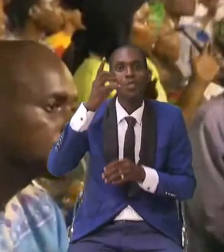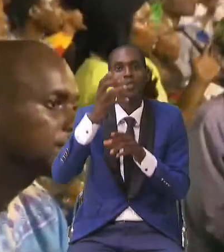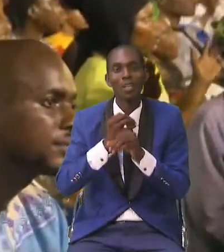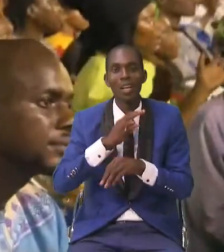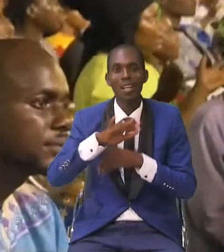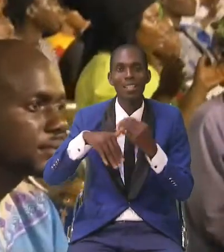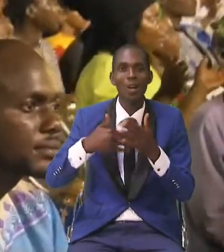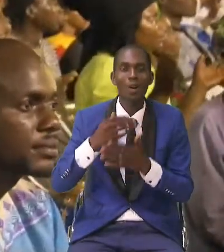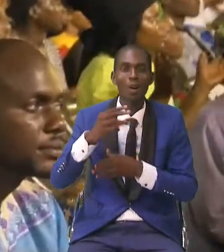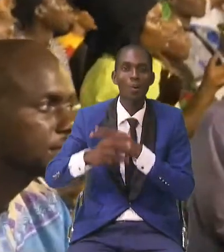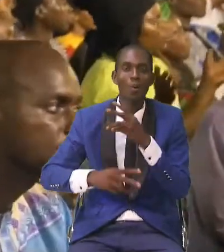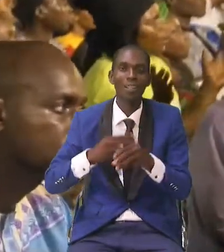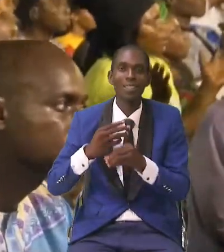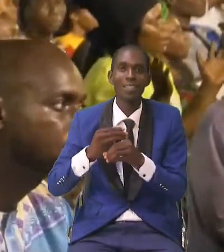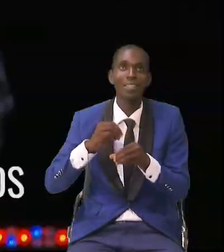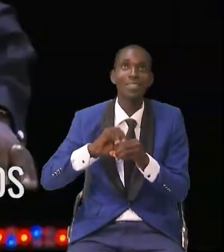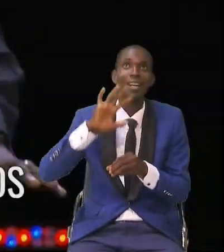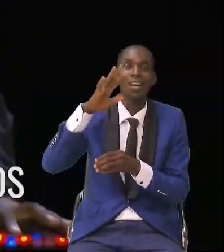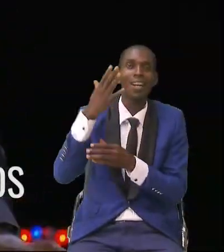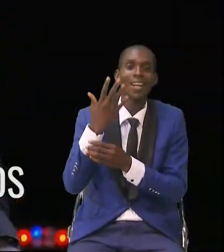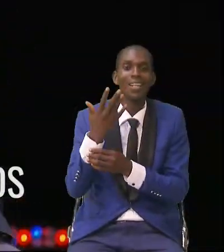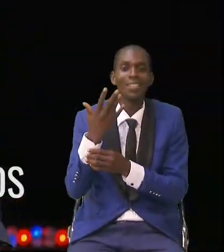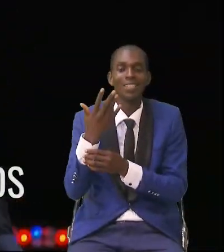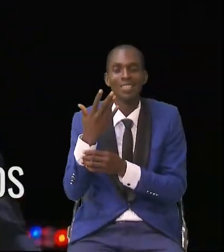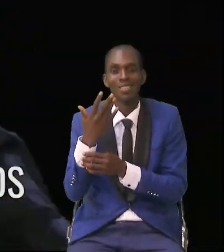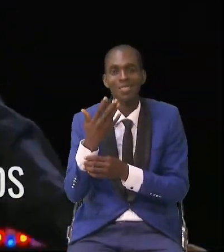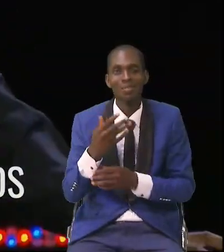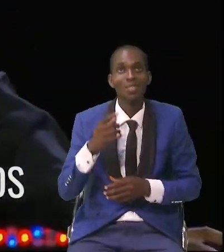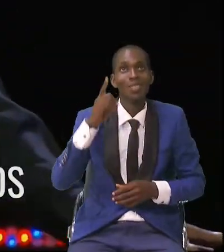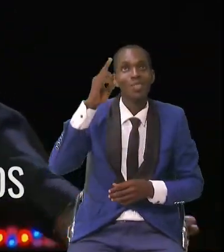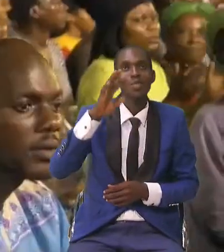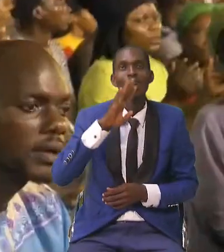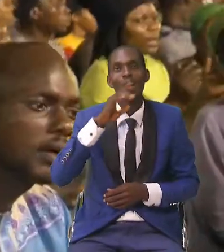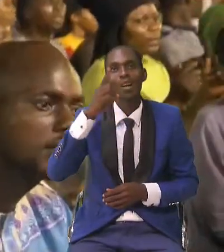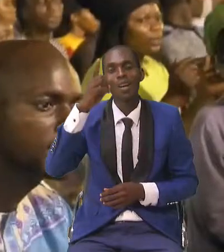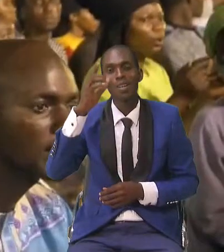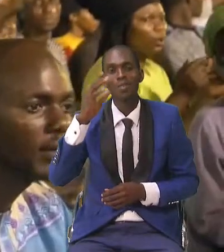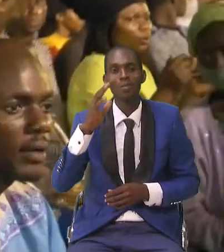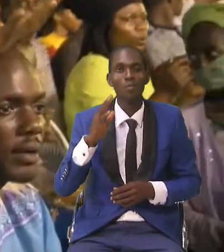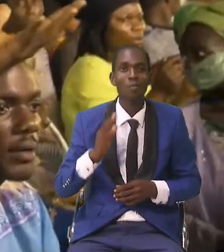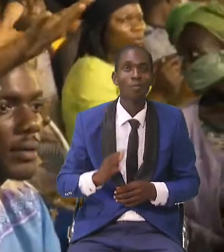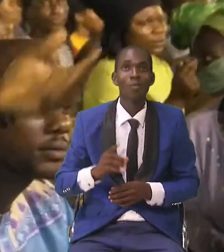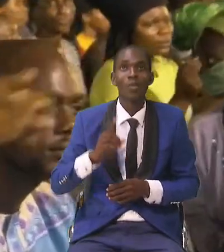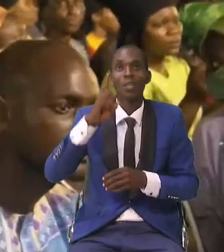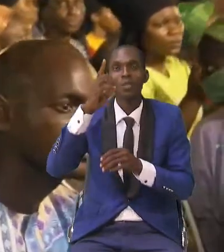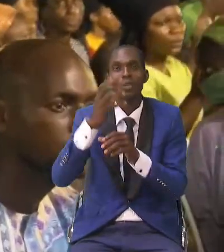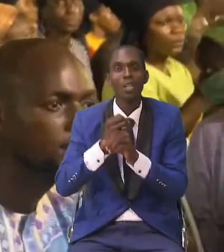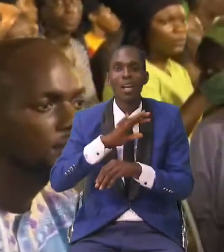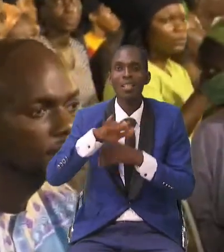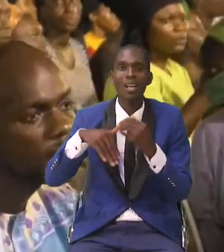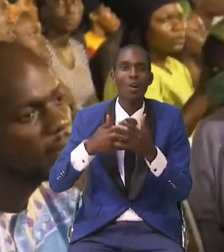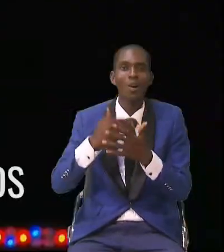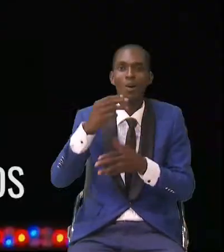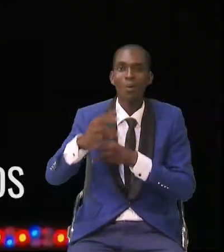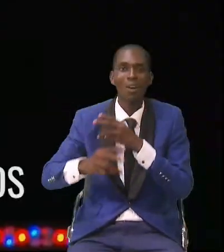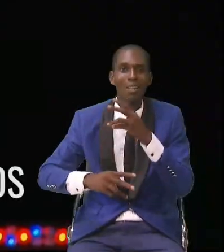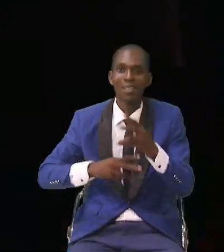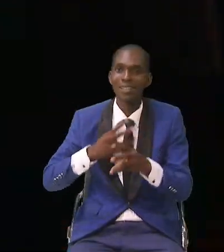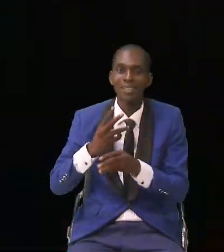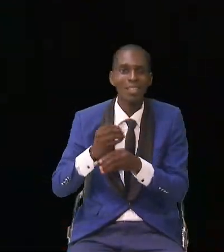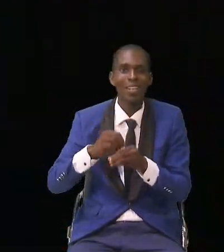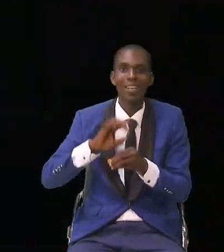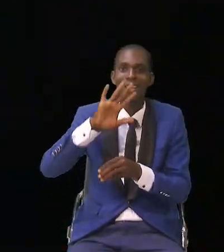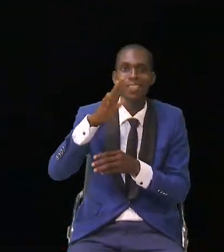in your hands. You are God. You've got the whole world. He's got the whole world in his hands. Come on. You